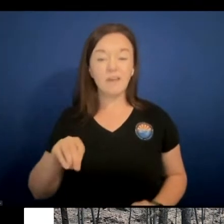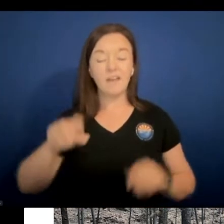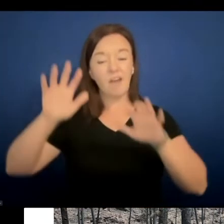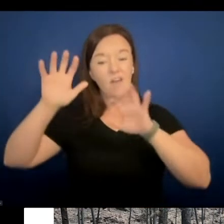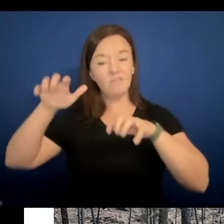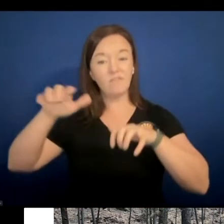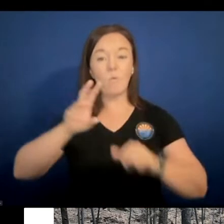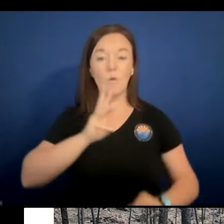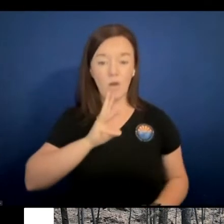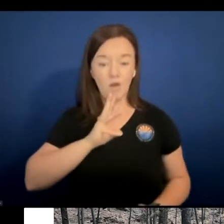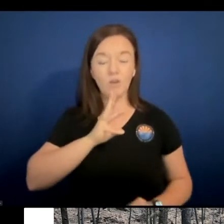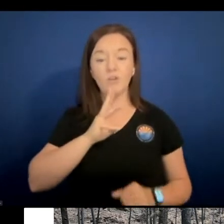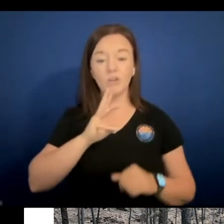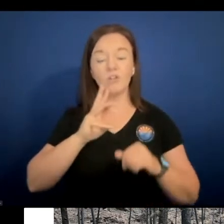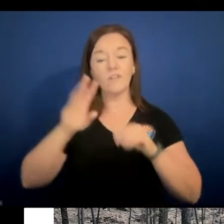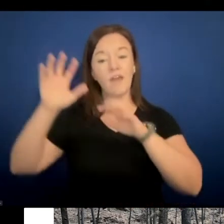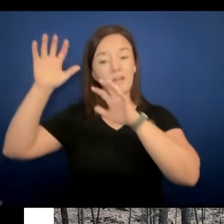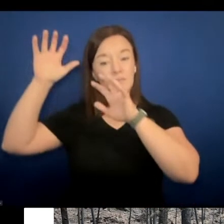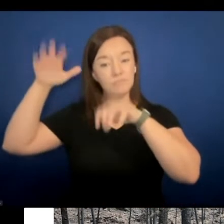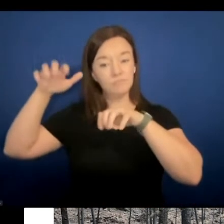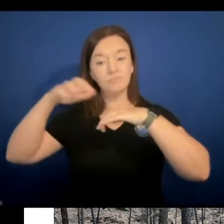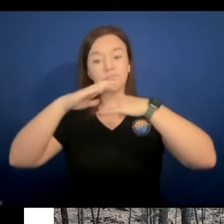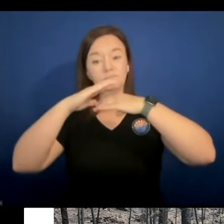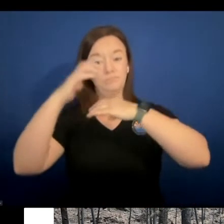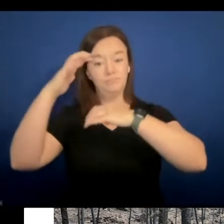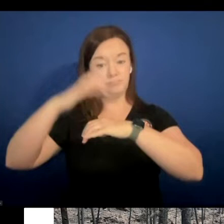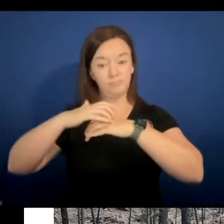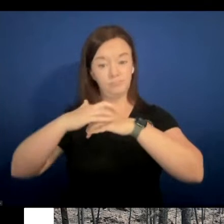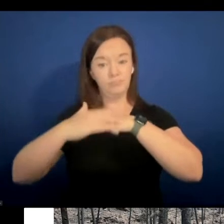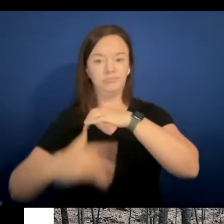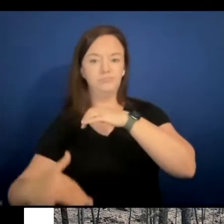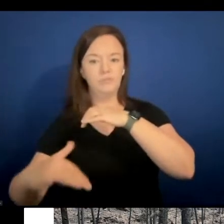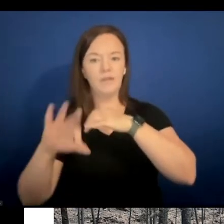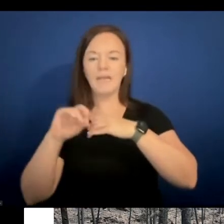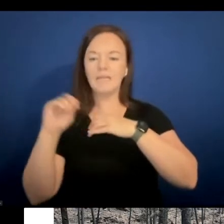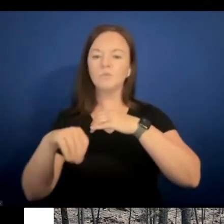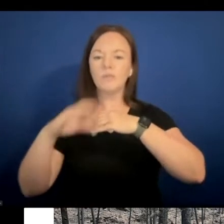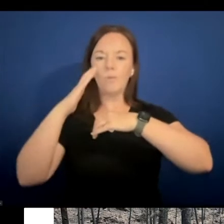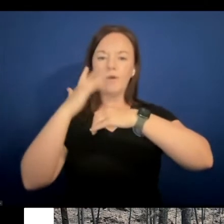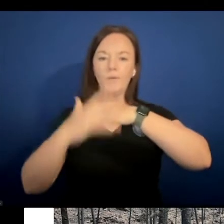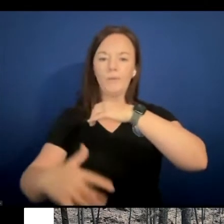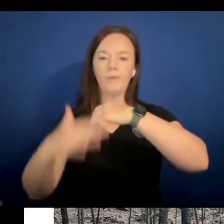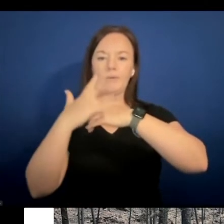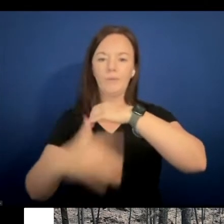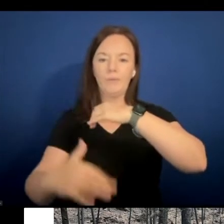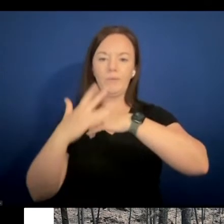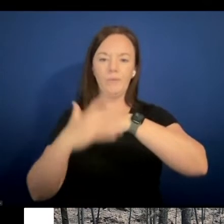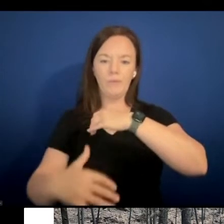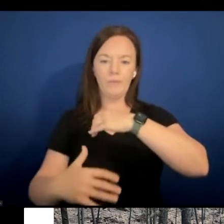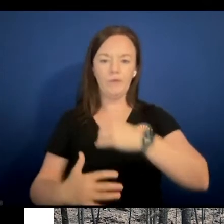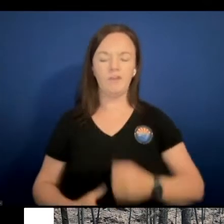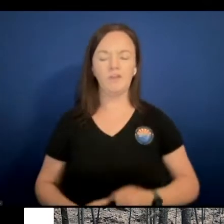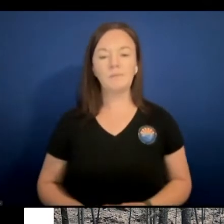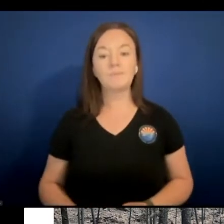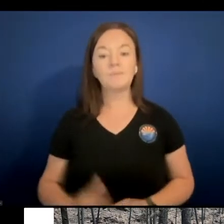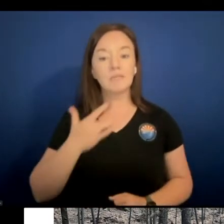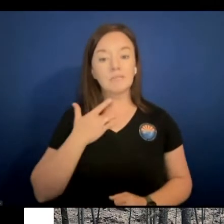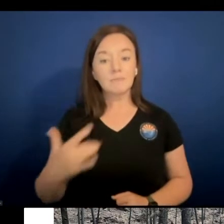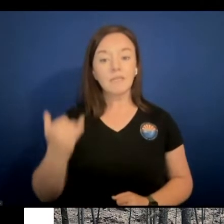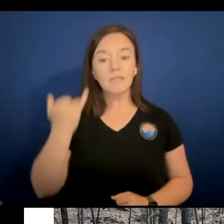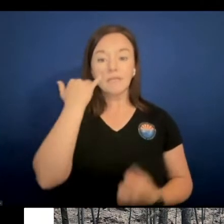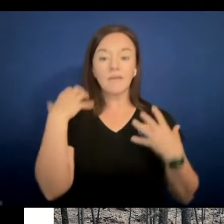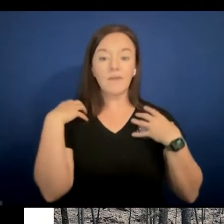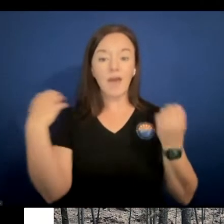and rain coming off the slopes will flow downstream. And normally when we have a healthy